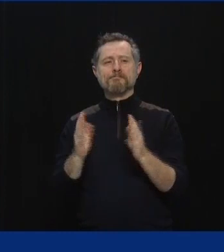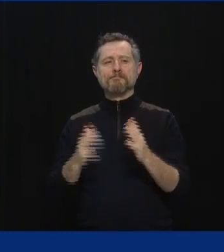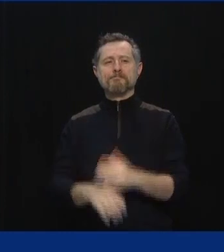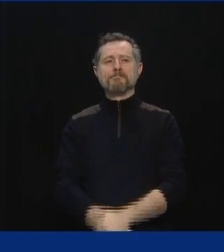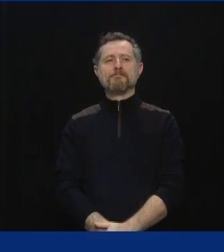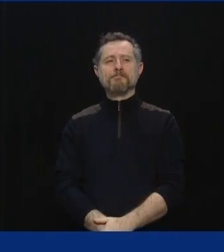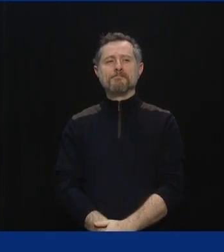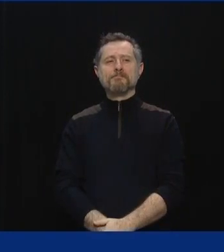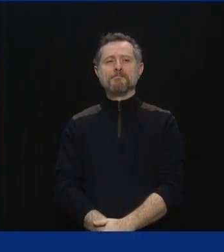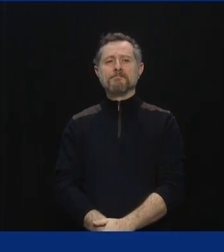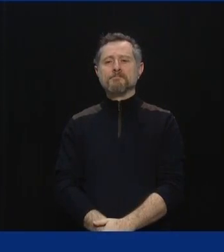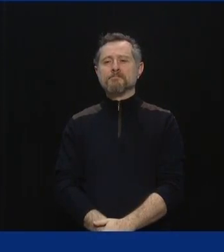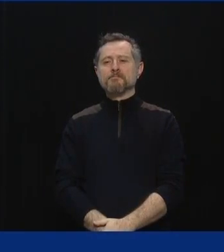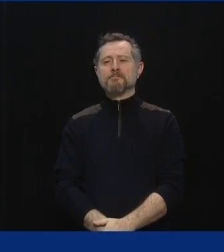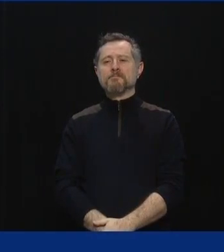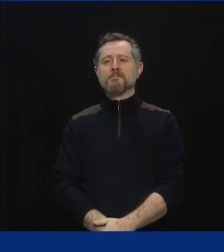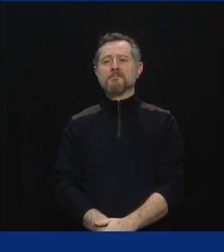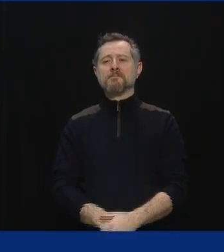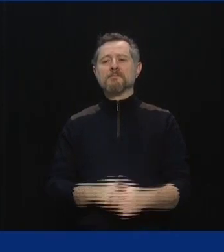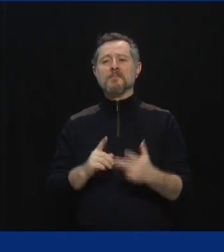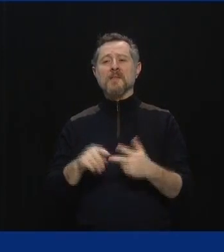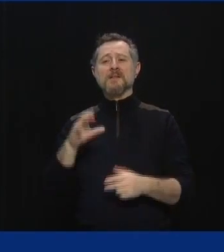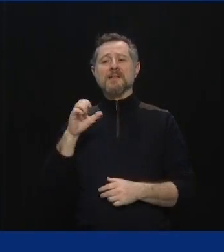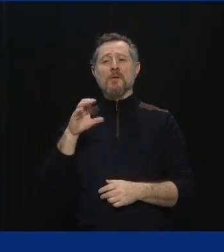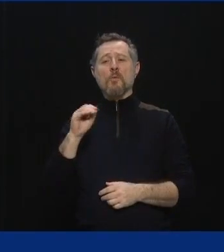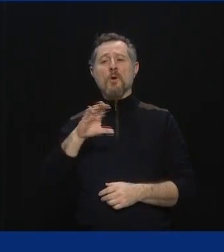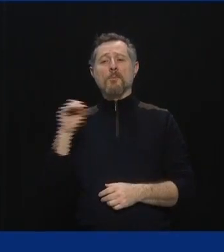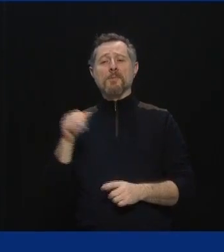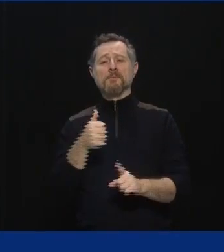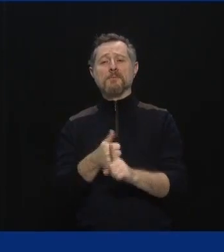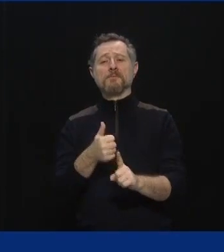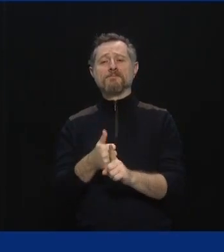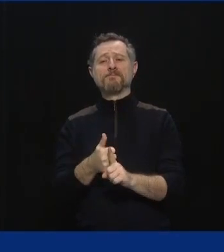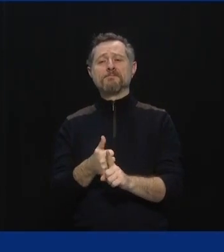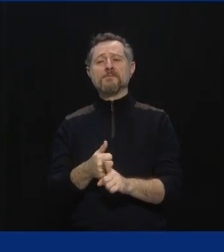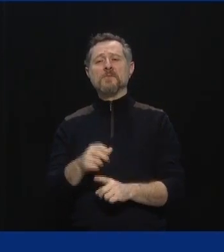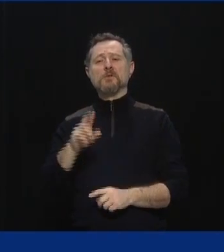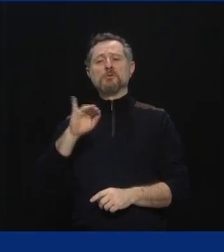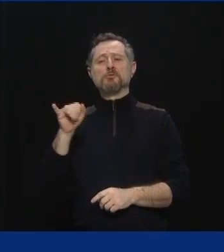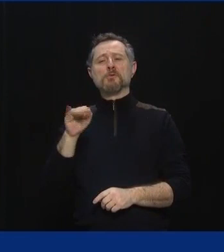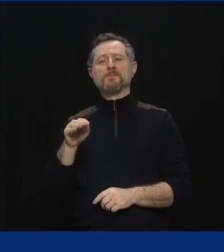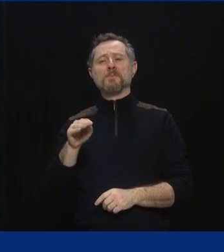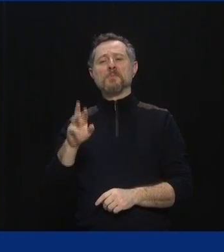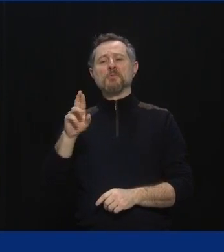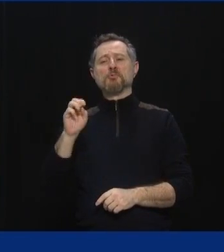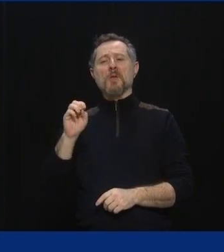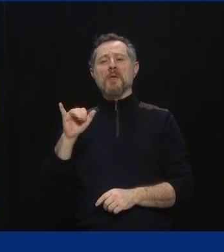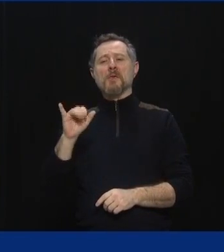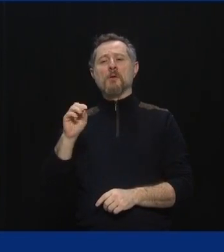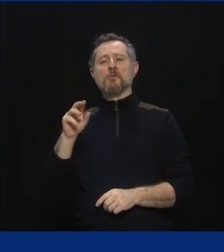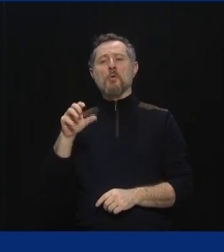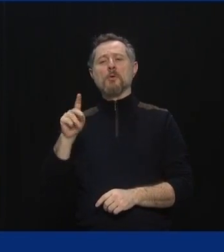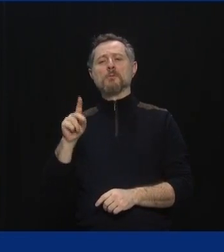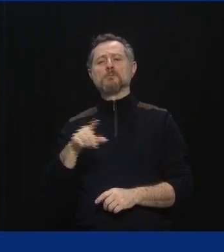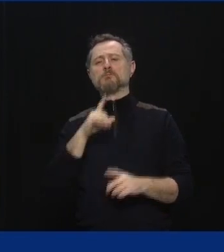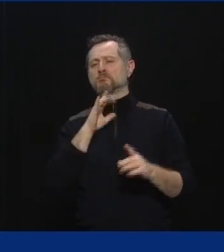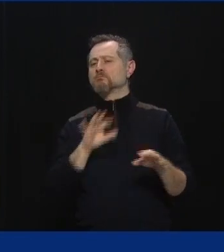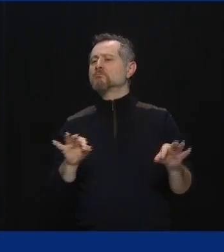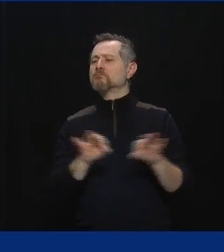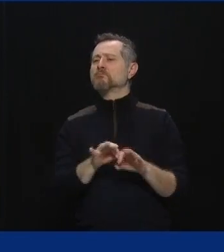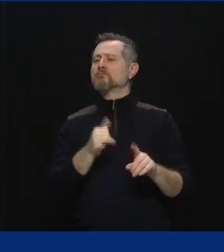to call out the CEO of Johnson Loop Capital Infrastructure, Jim Reynolds, who was an instrumental voice